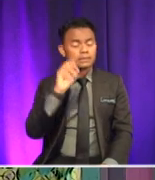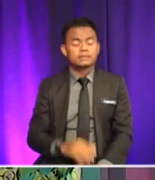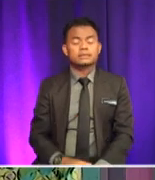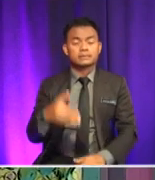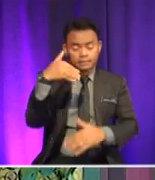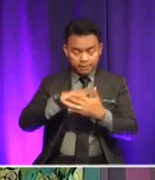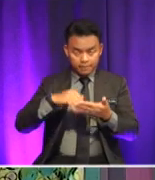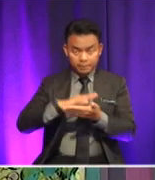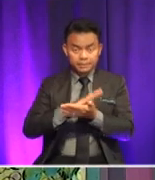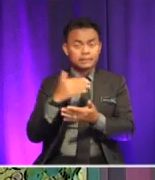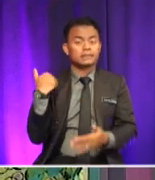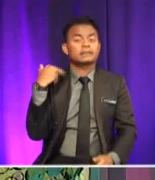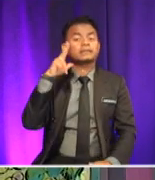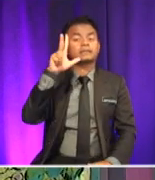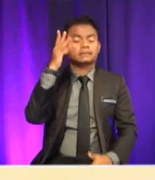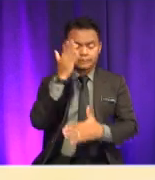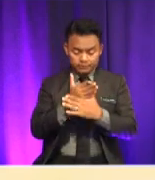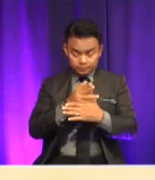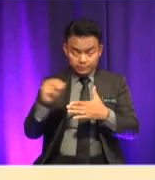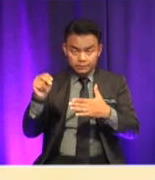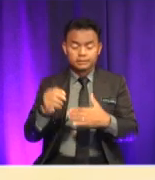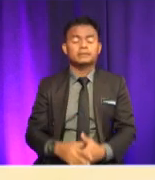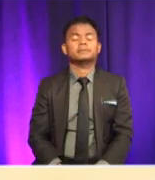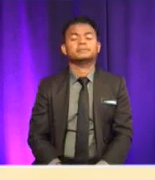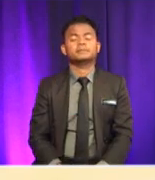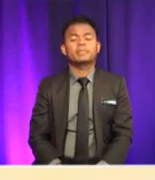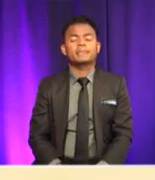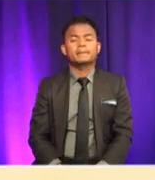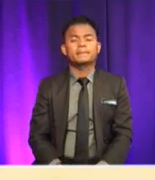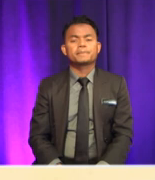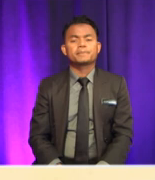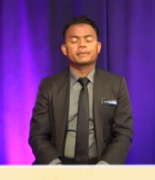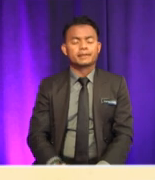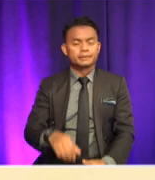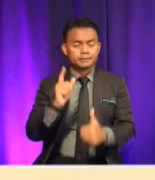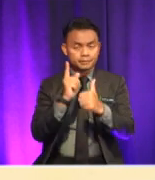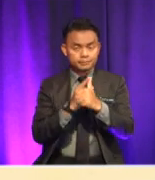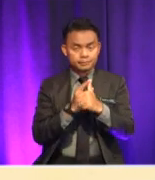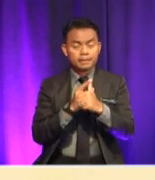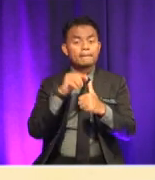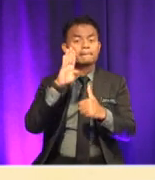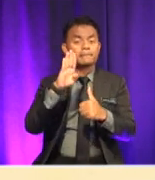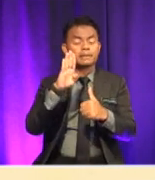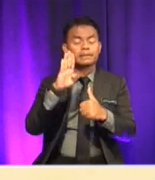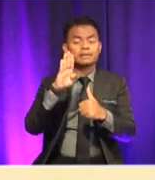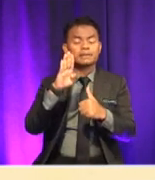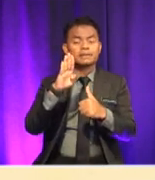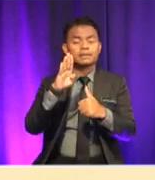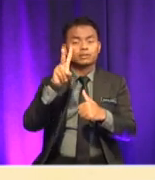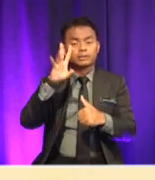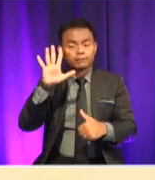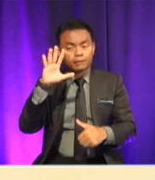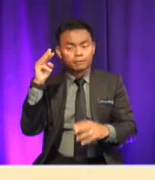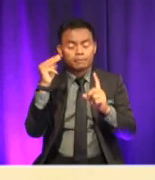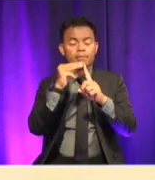into three sections. The first section is prose. The weightage is 35 marks. Section B is drama, 35 marks. And last but